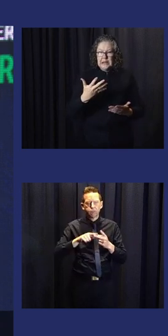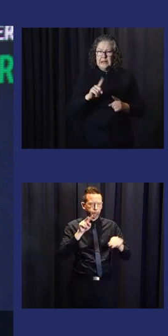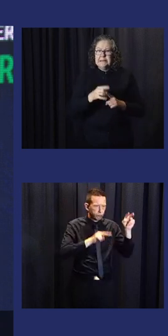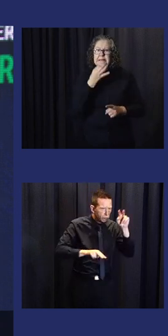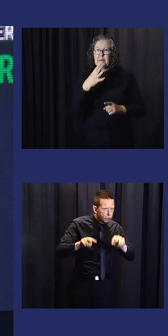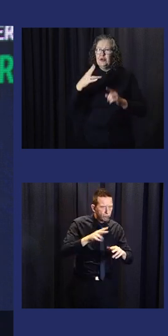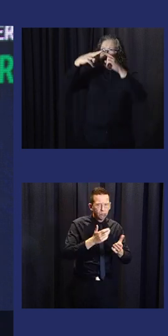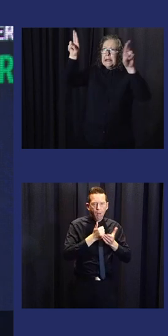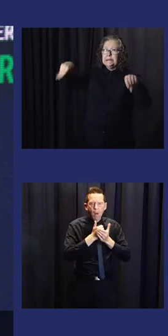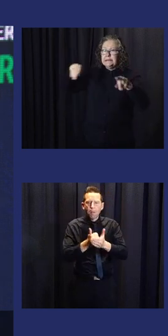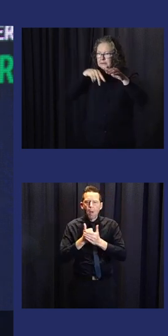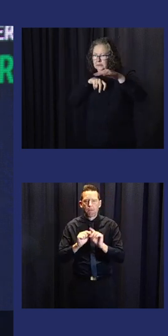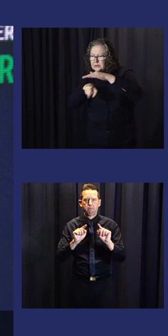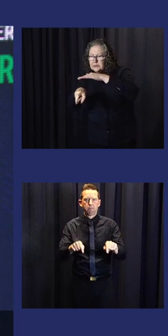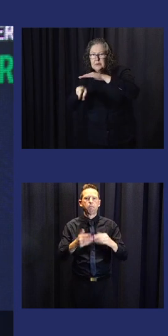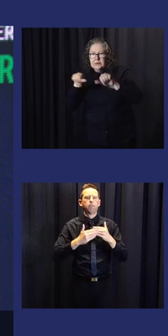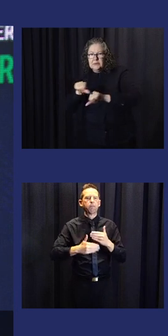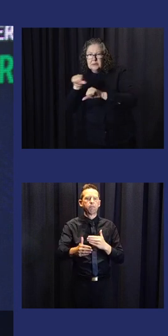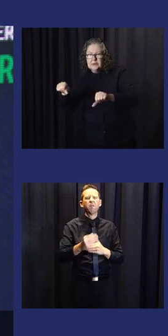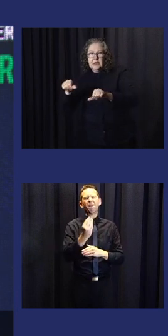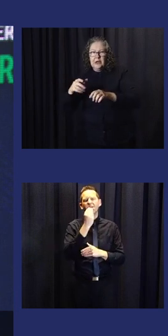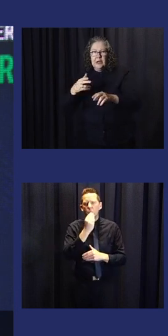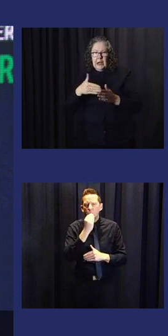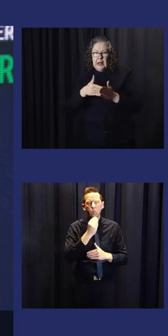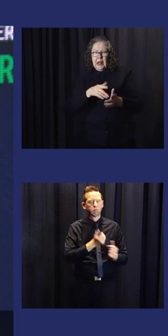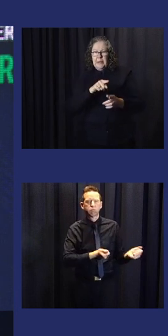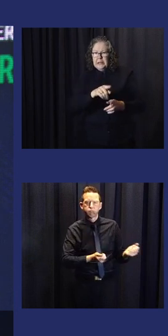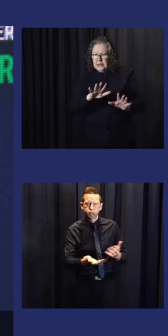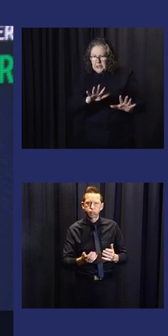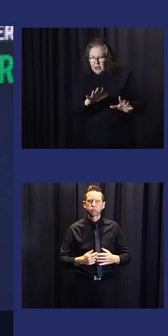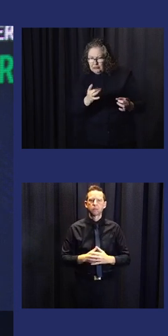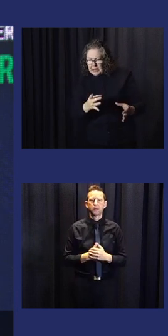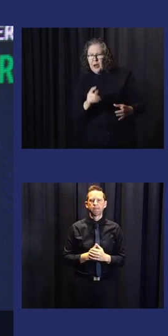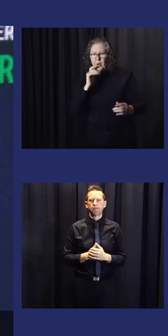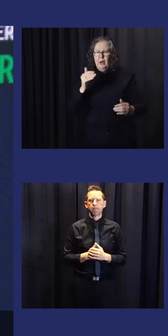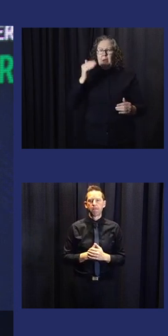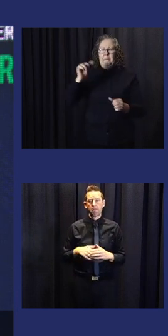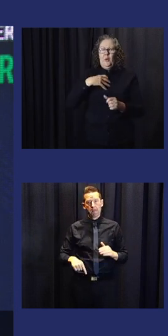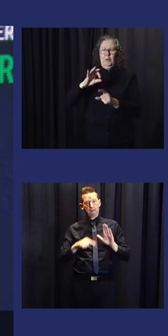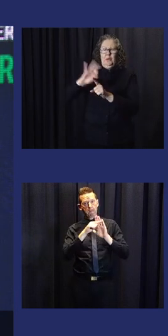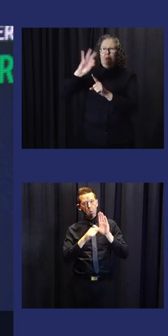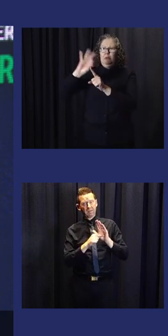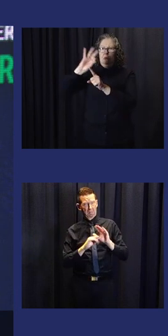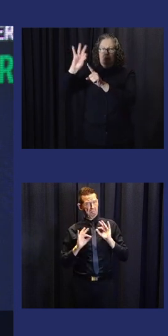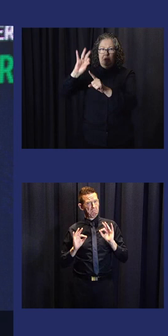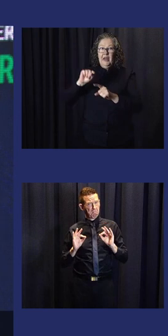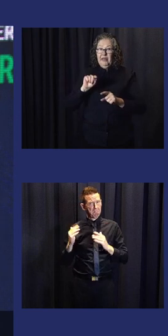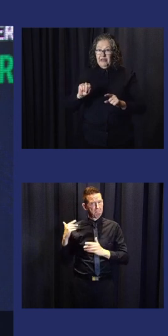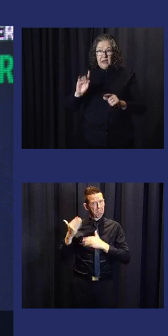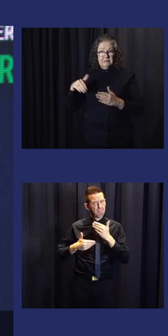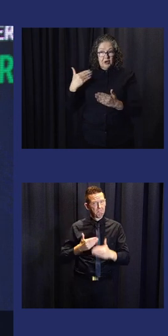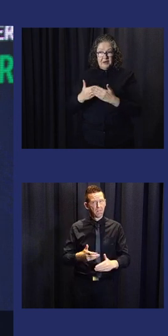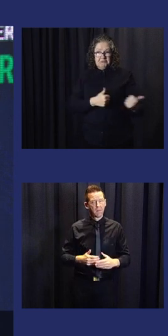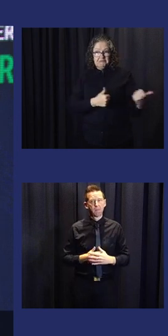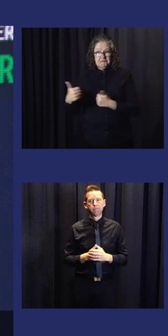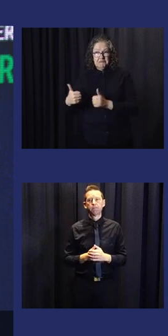doing assessment for longer-term recovery. This policy does work so far